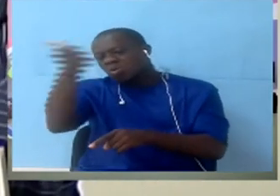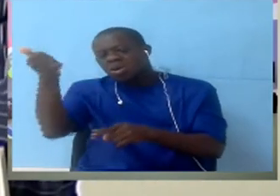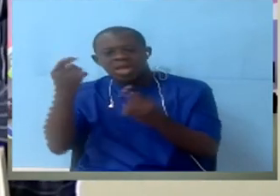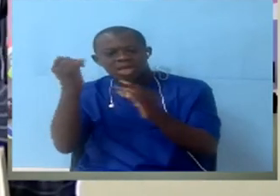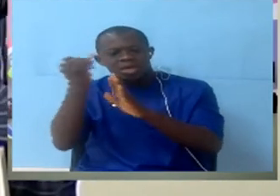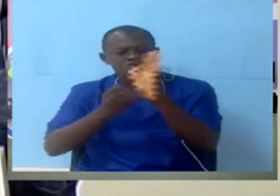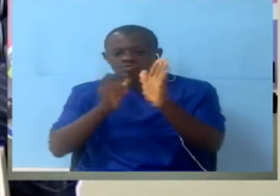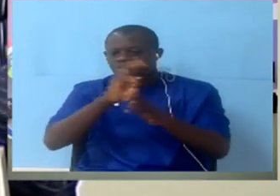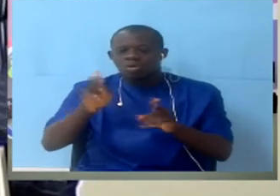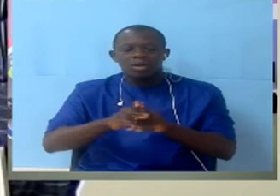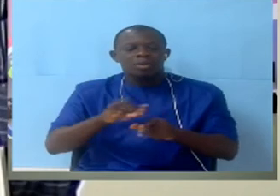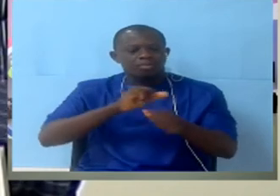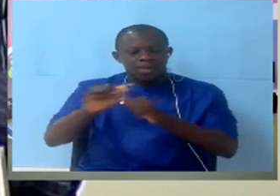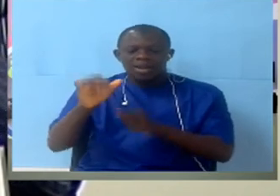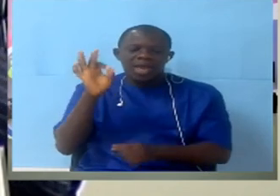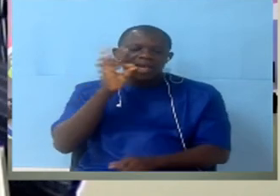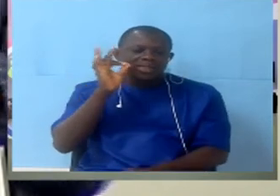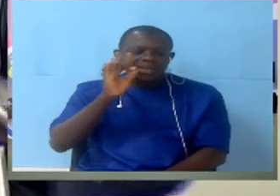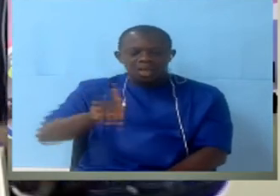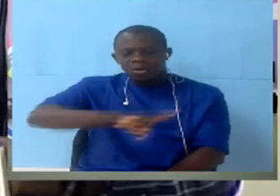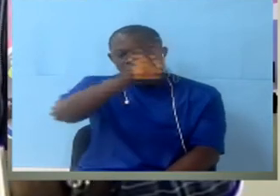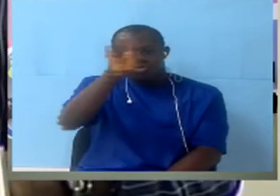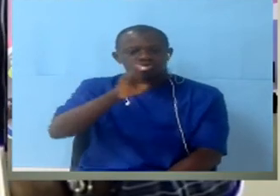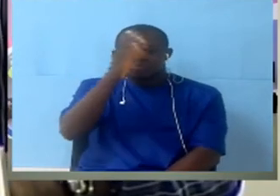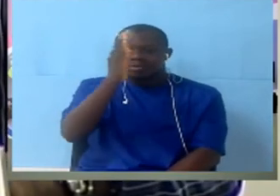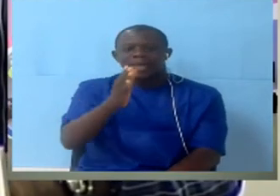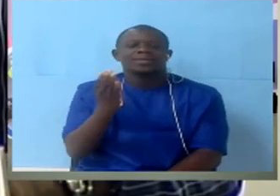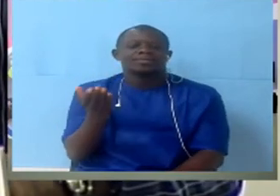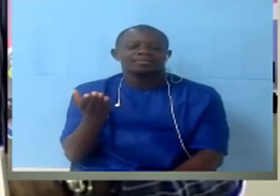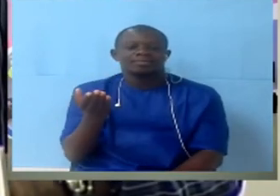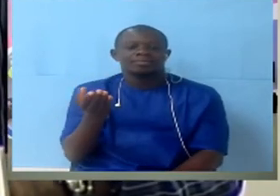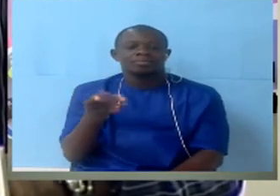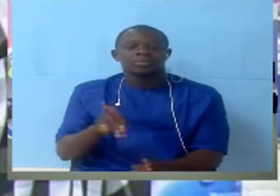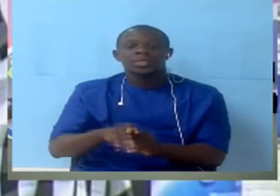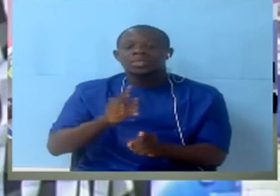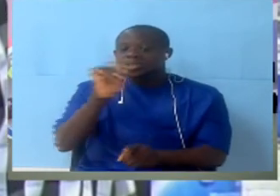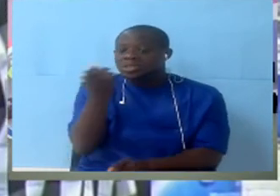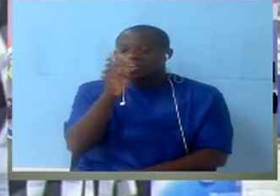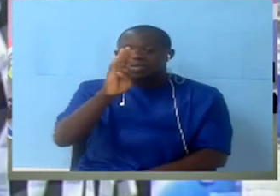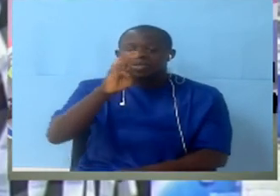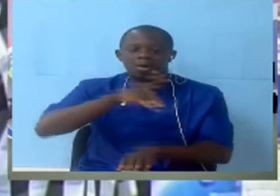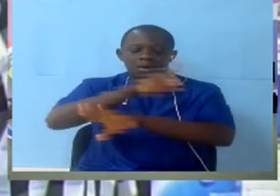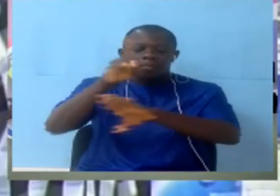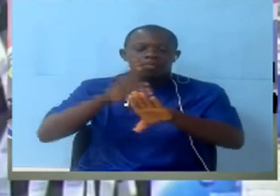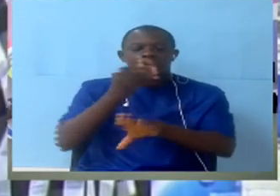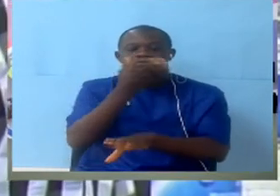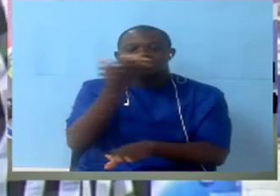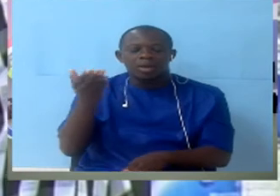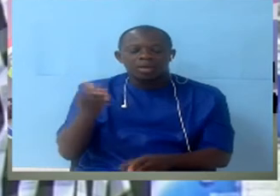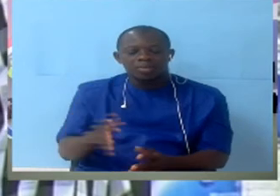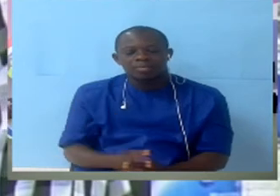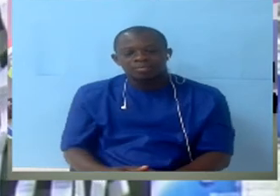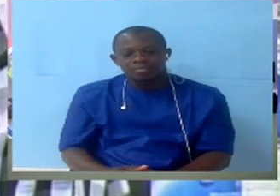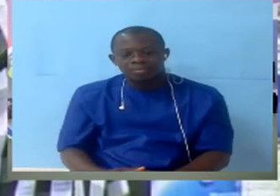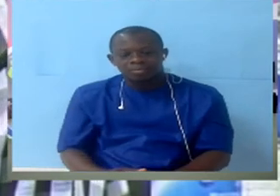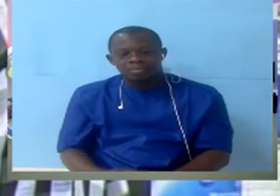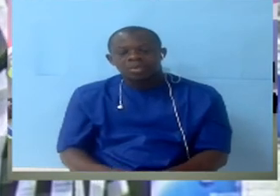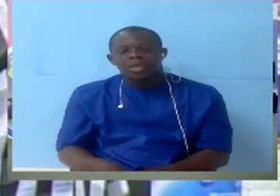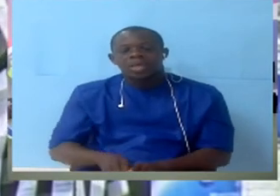just answer my questions directly. Ni ni ni ganya ni garo na te nyaama ja do. Itar mindole Guinea-Bissau. In Guinea-Bissau I went to the capital